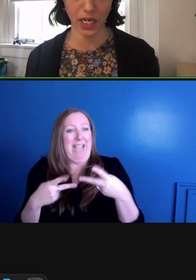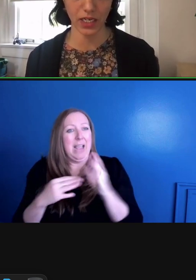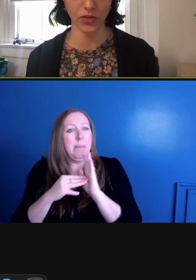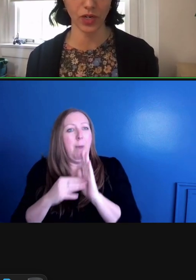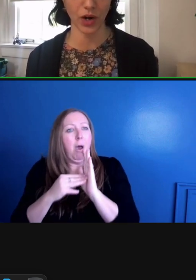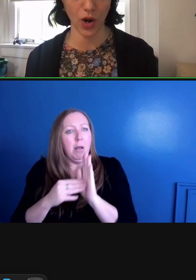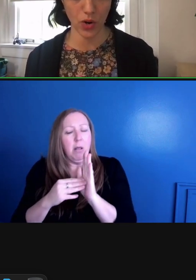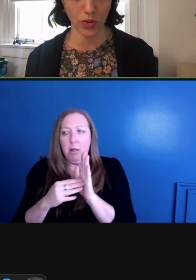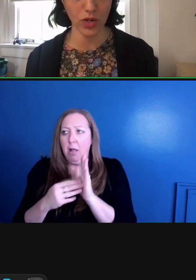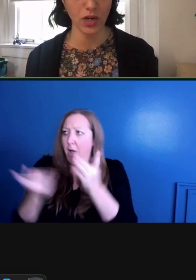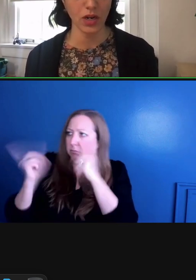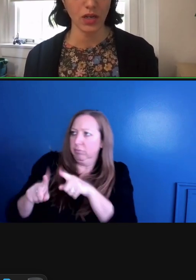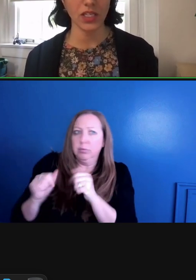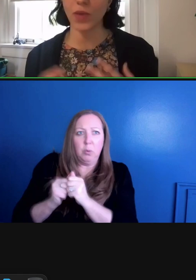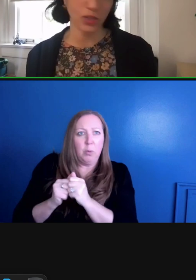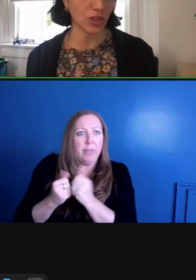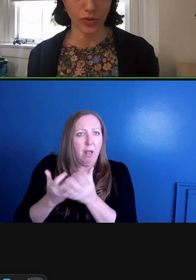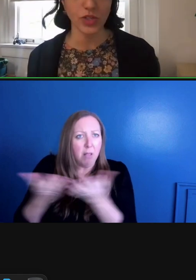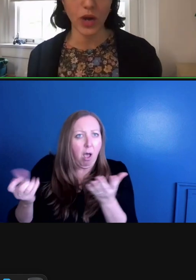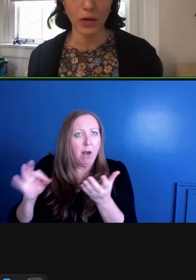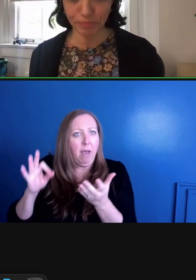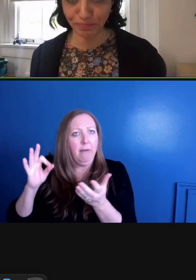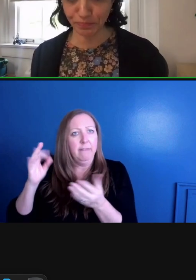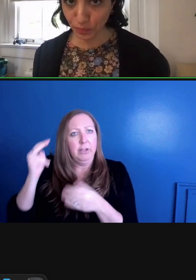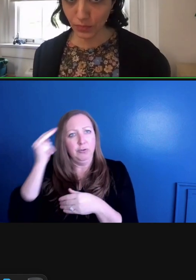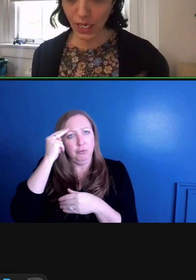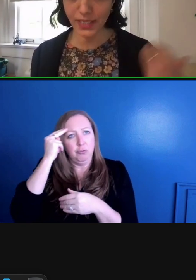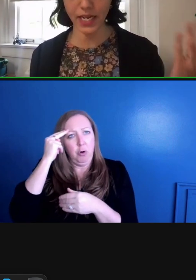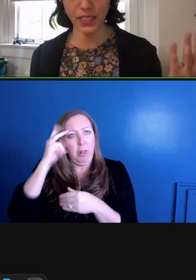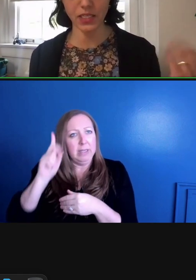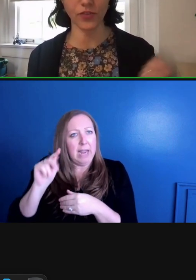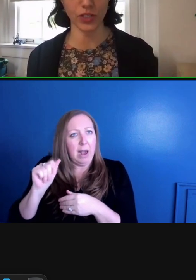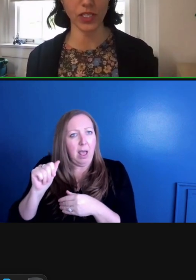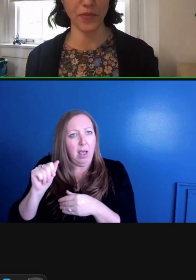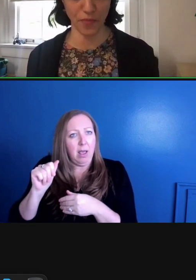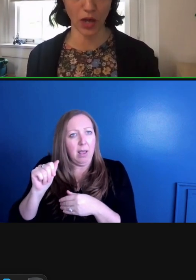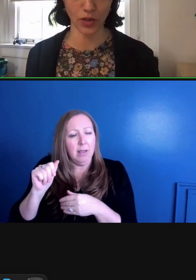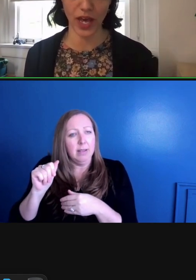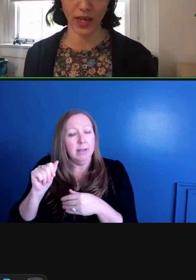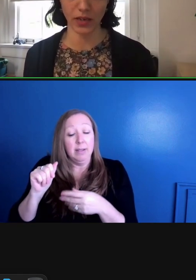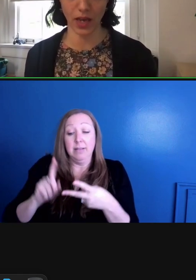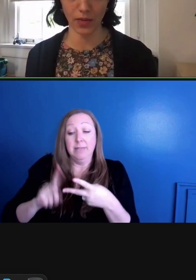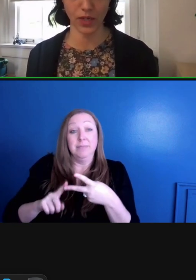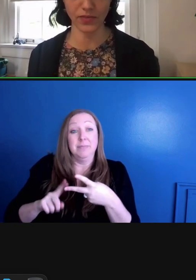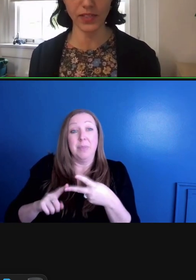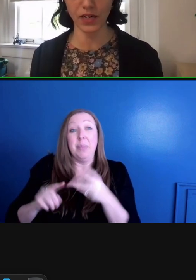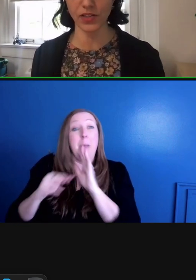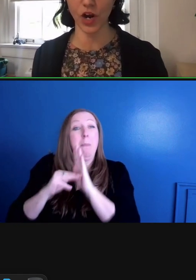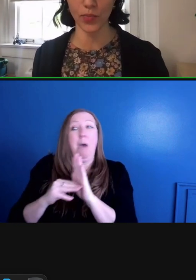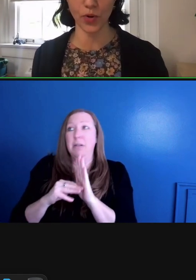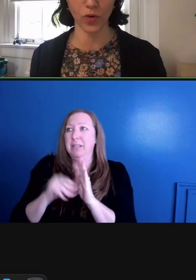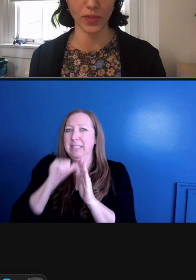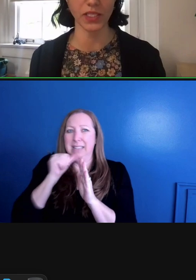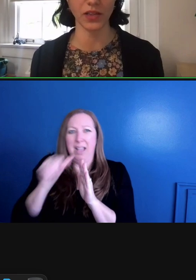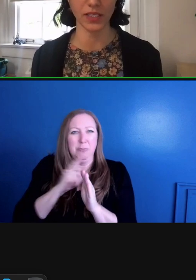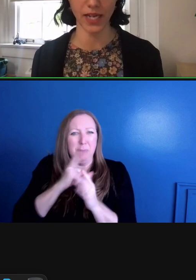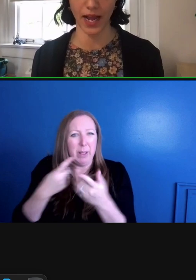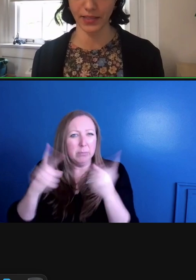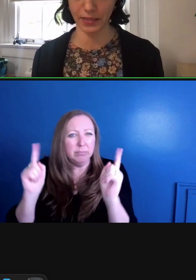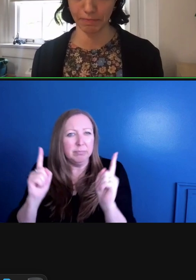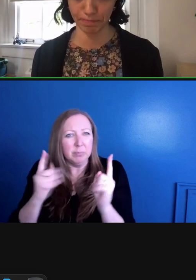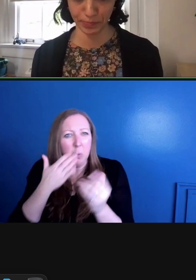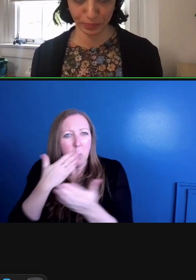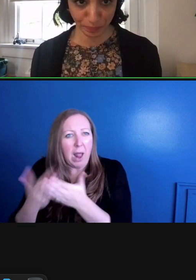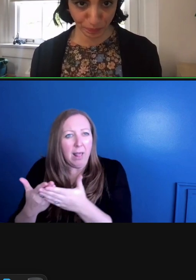neural data, including our own, these models don't do well. Instead, it's the first type of model that gives state-of-the-art performance on